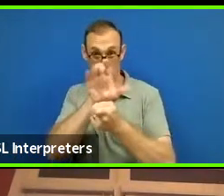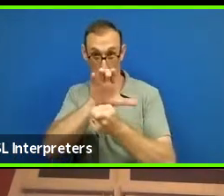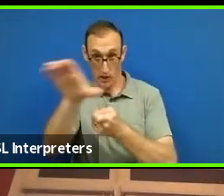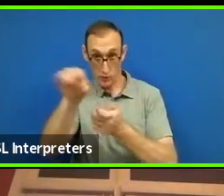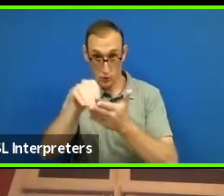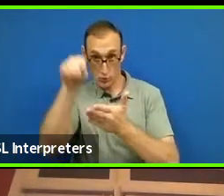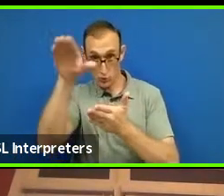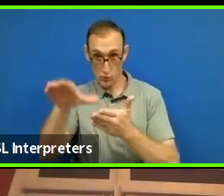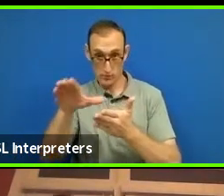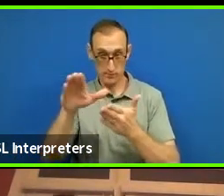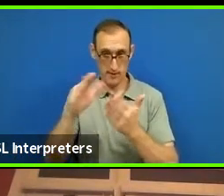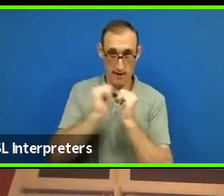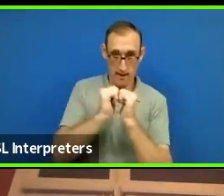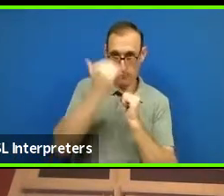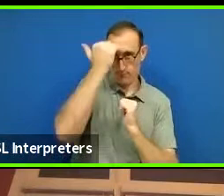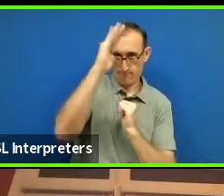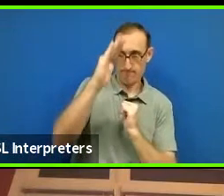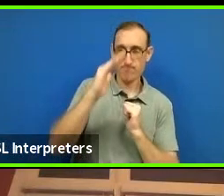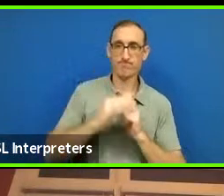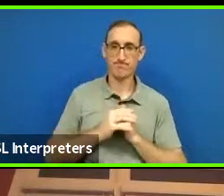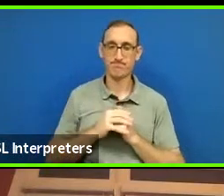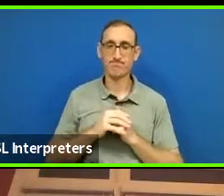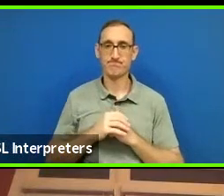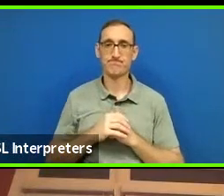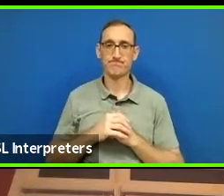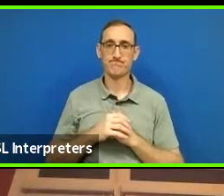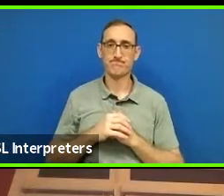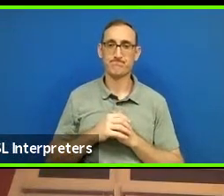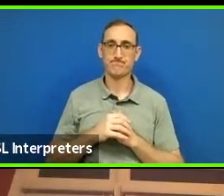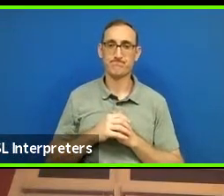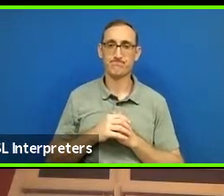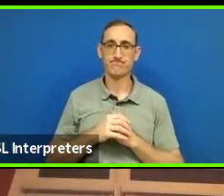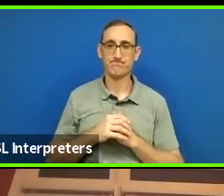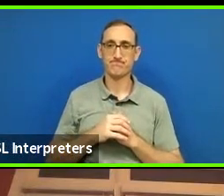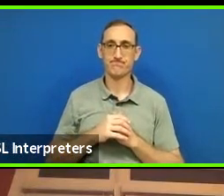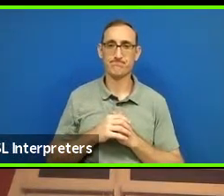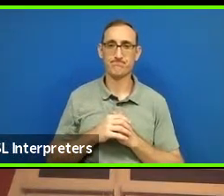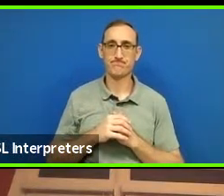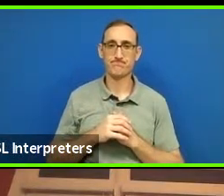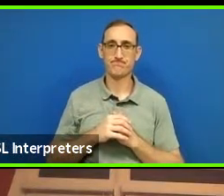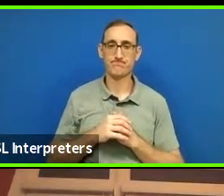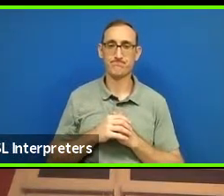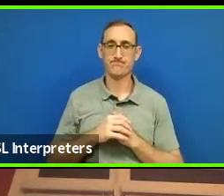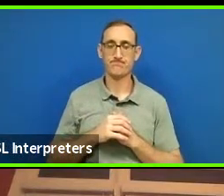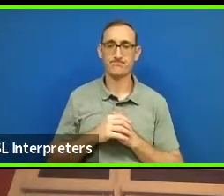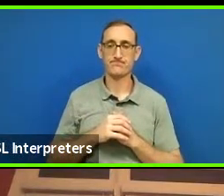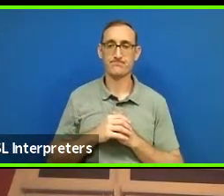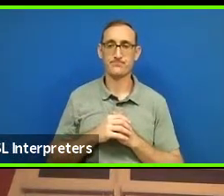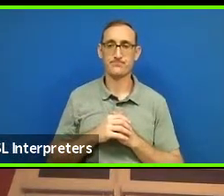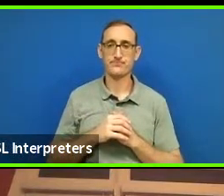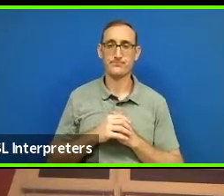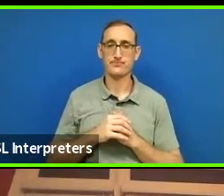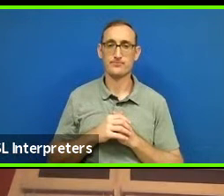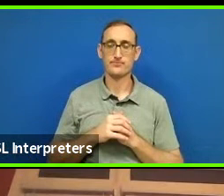much overflow there is between the University of Georgia community and the Clark County School District community.